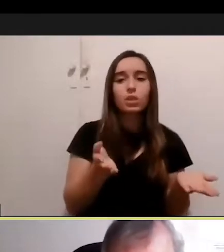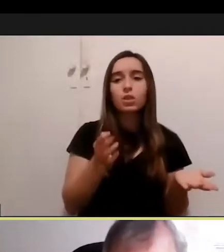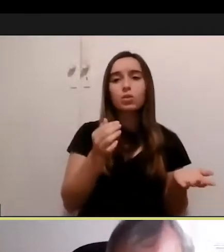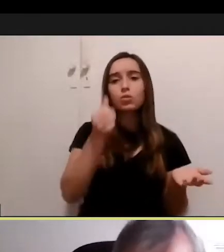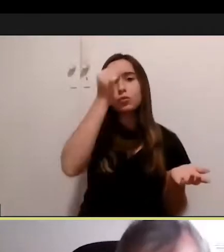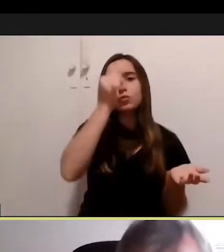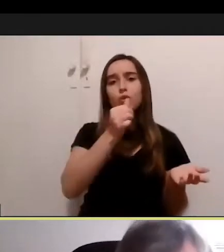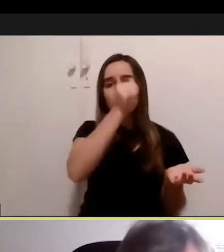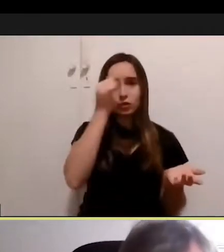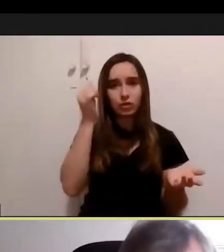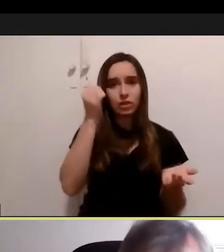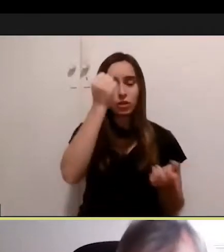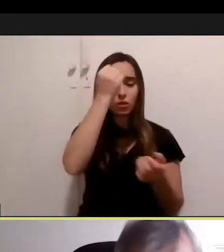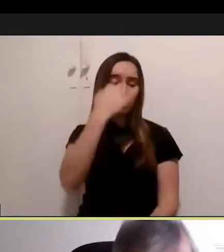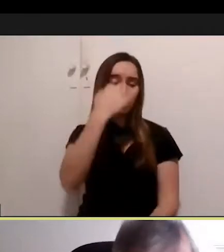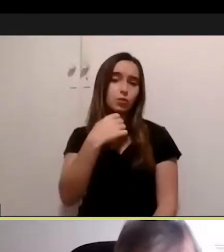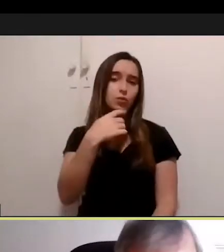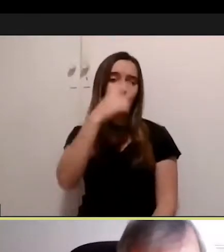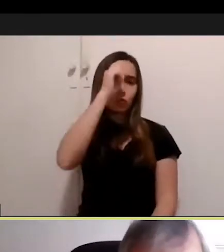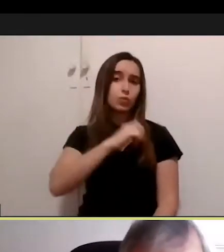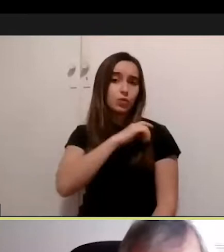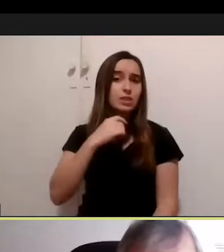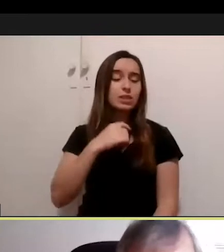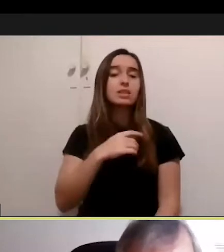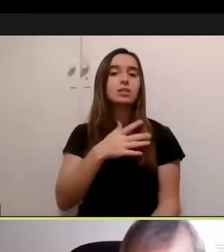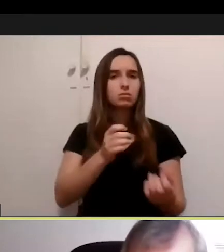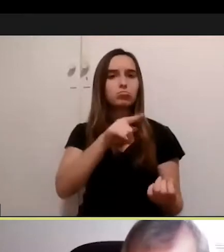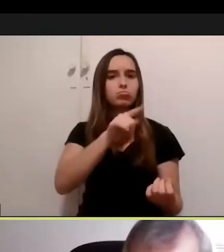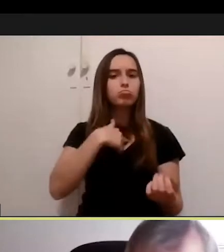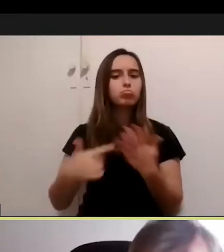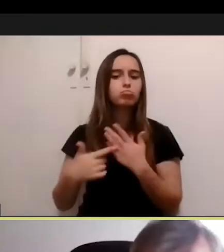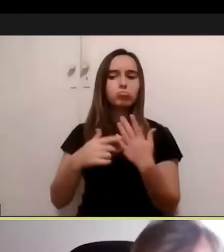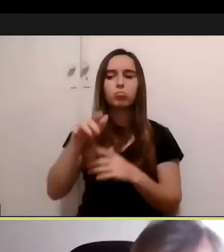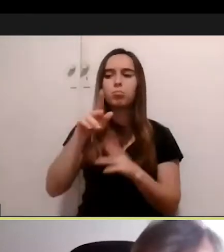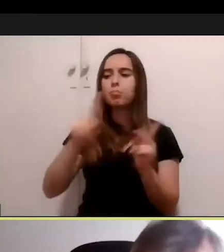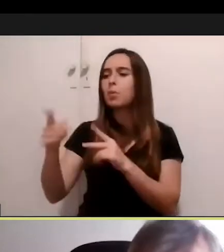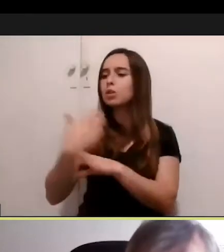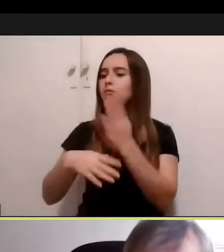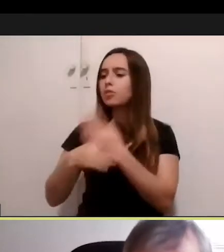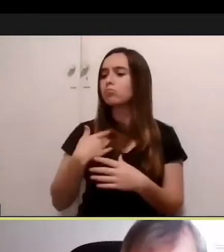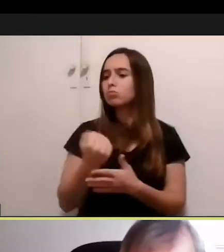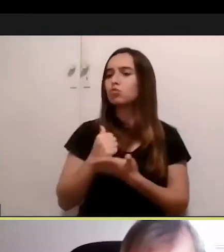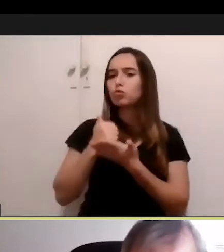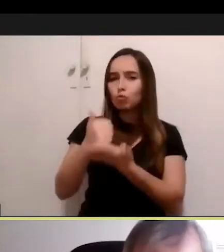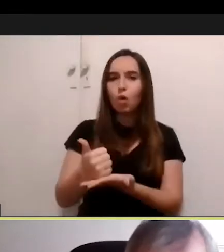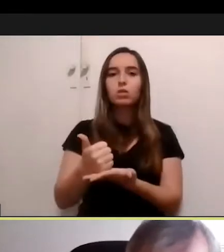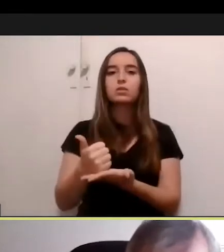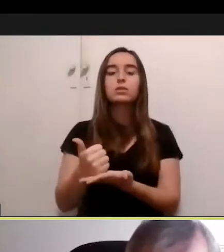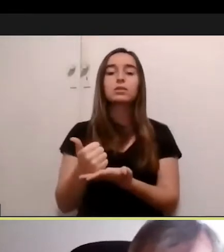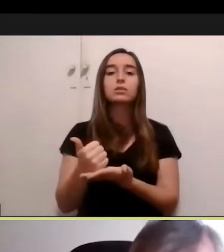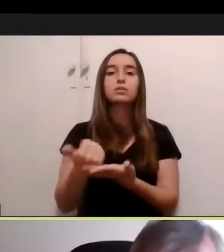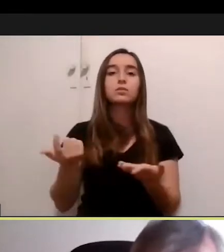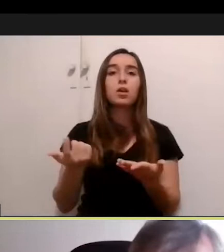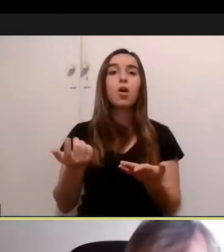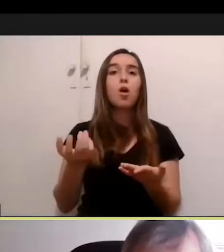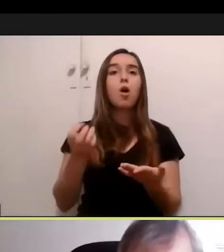say you actually support people who have disabilities. If you're Chinese or possibly Scottish, you might be touched by